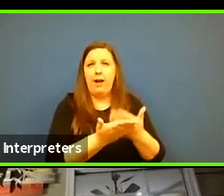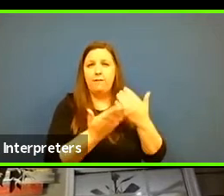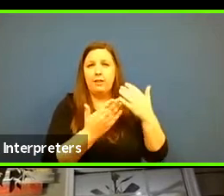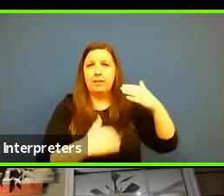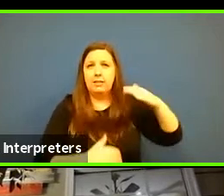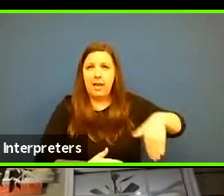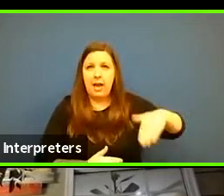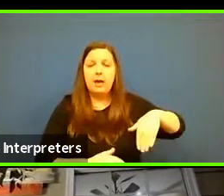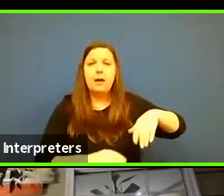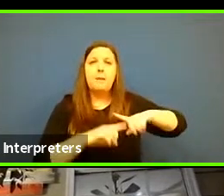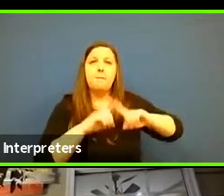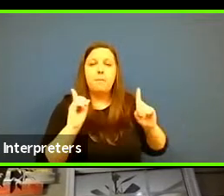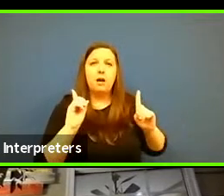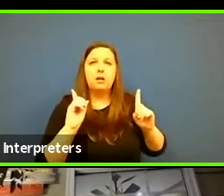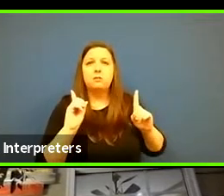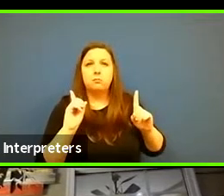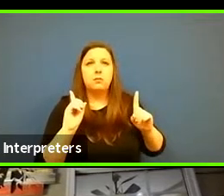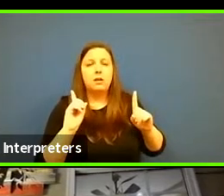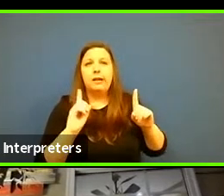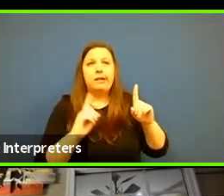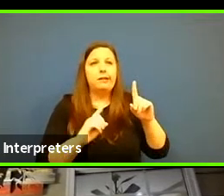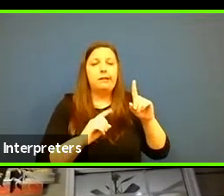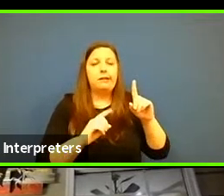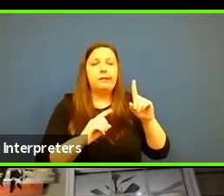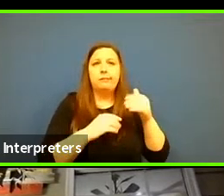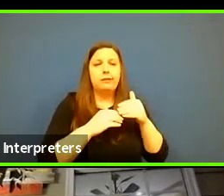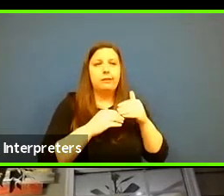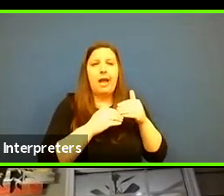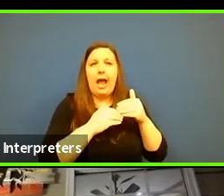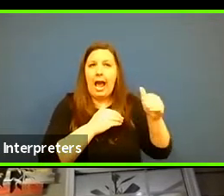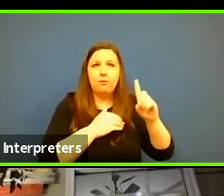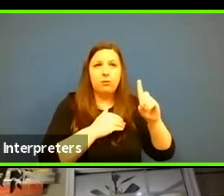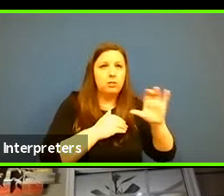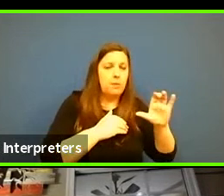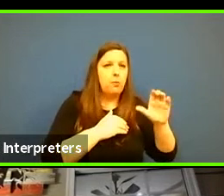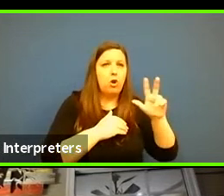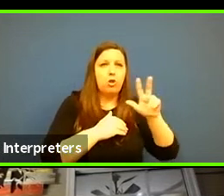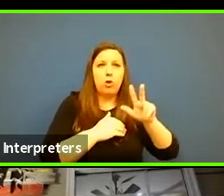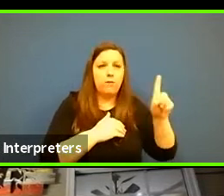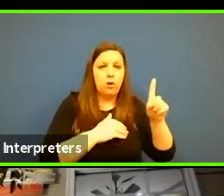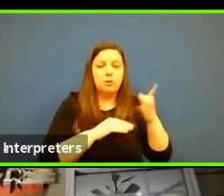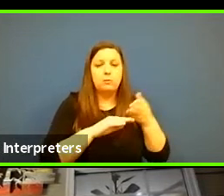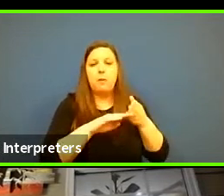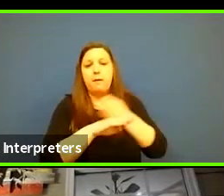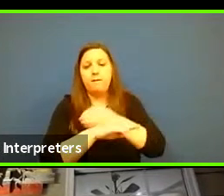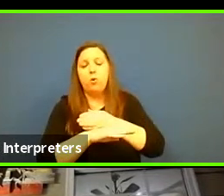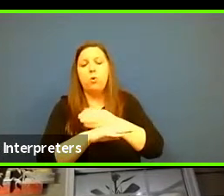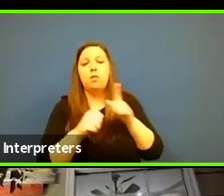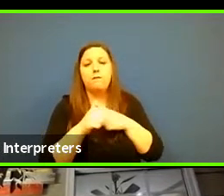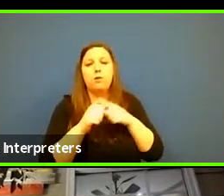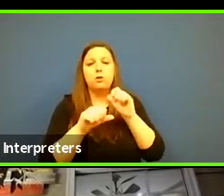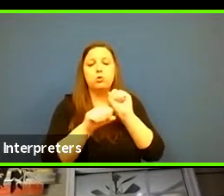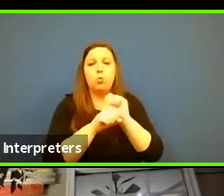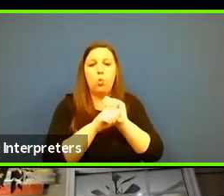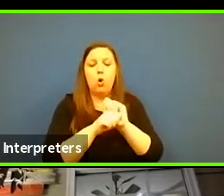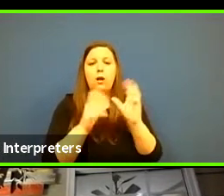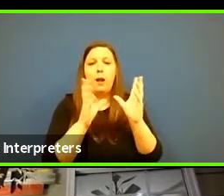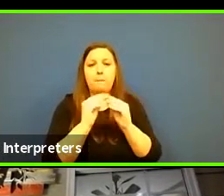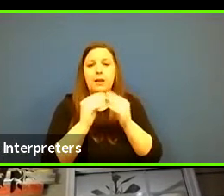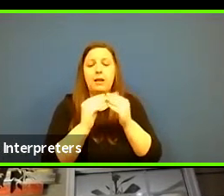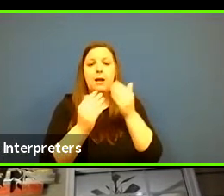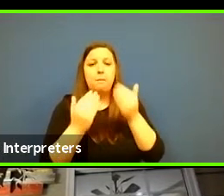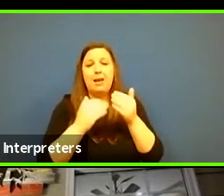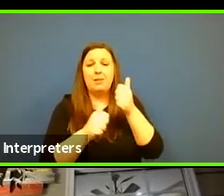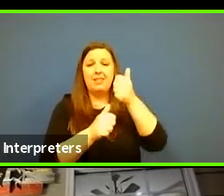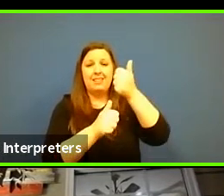or after December 31st, but before the first work session, it may be that each member just individually needs to